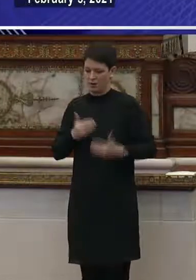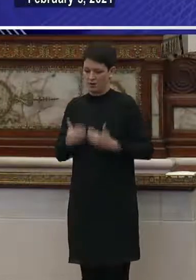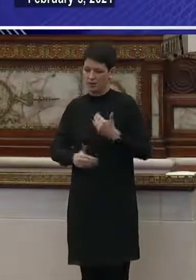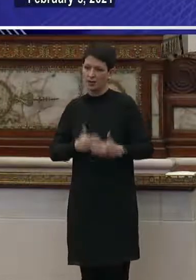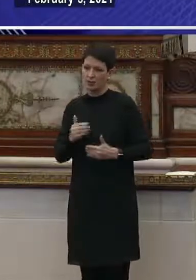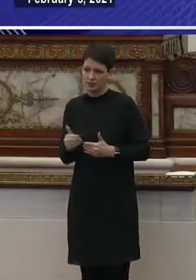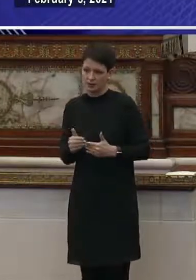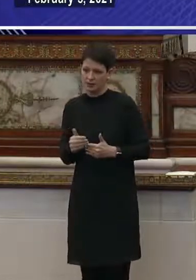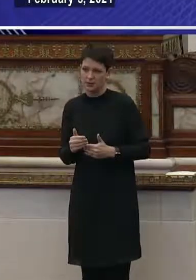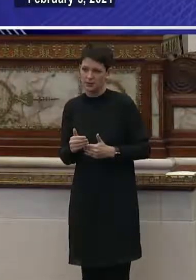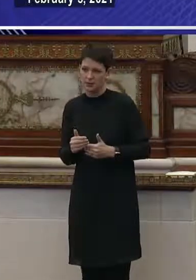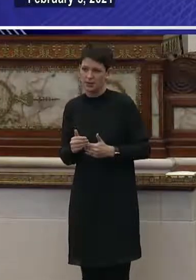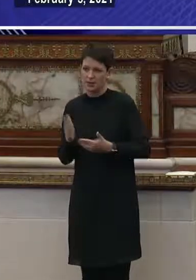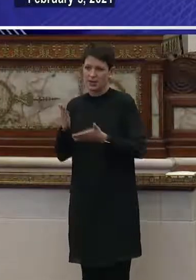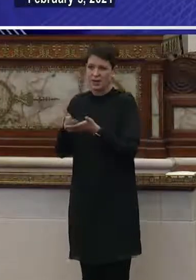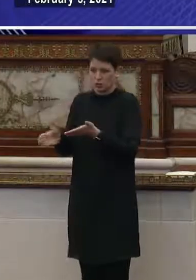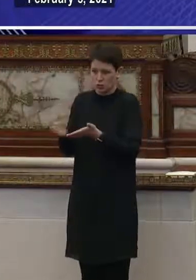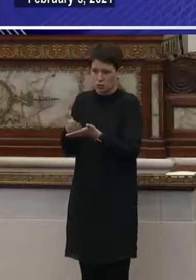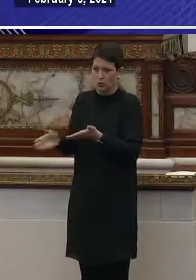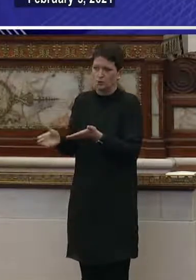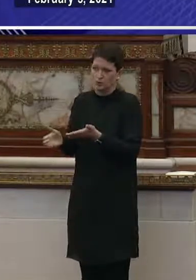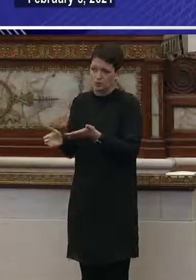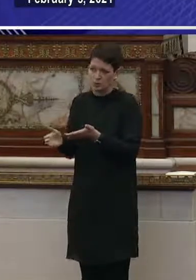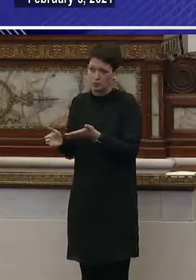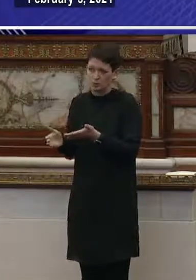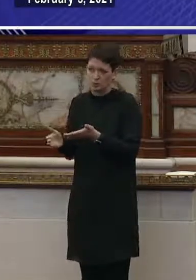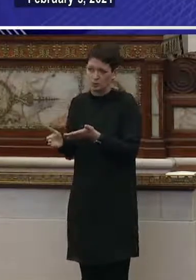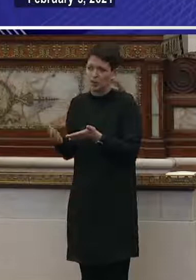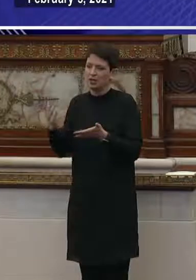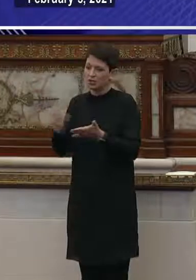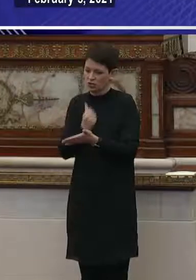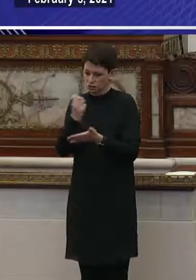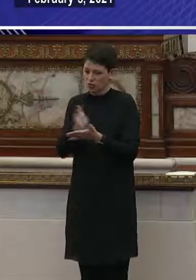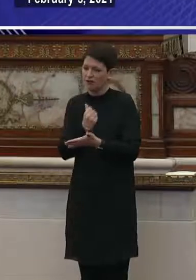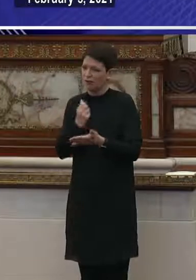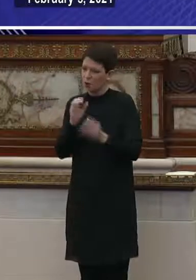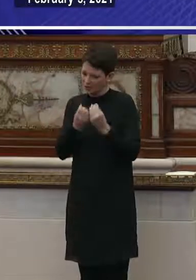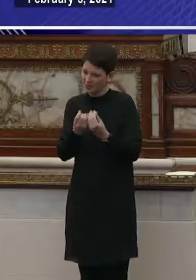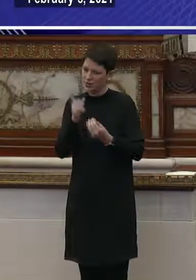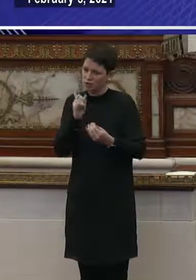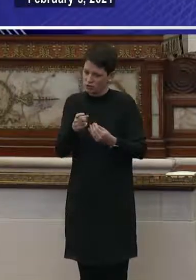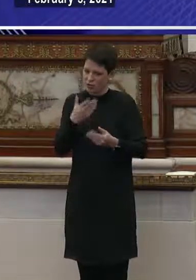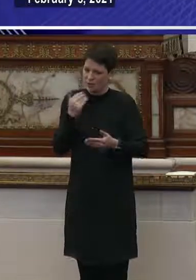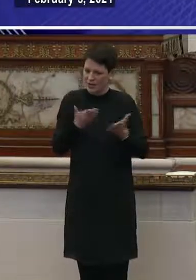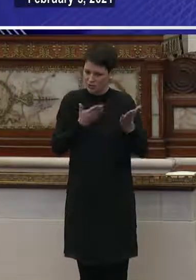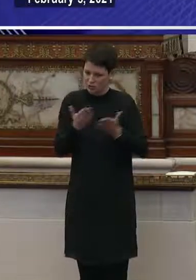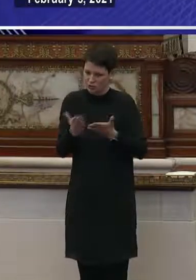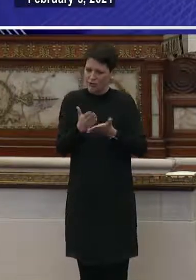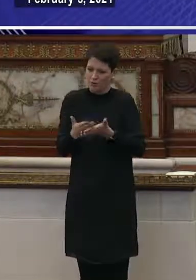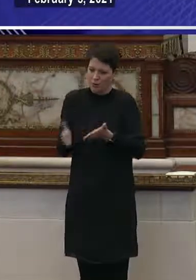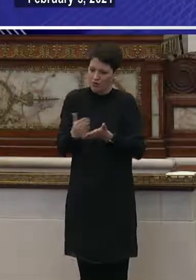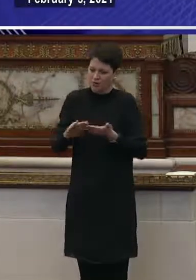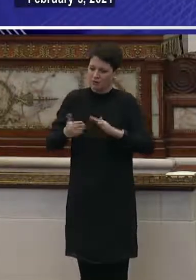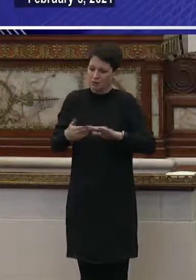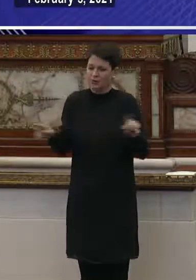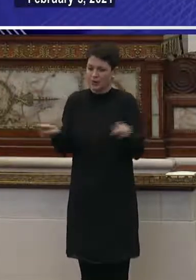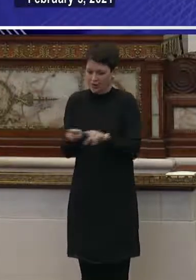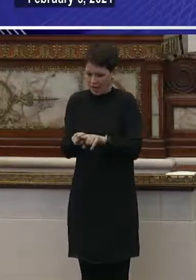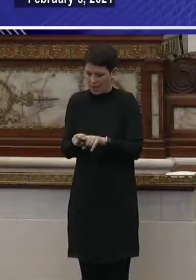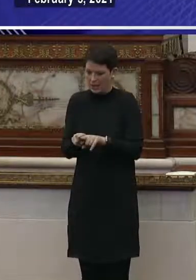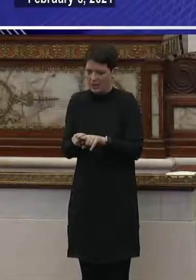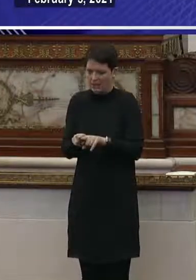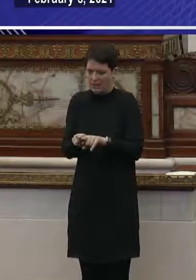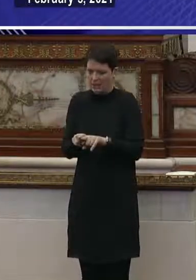may exclude deserving organizations that could have best served marginalized communities, like